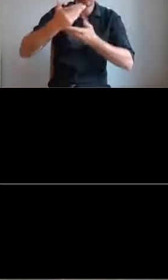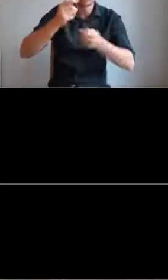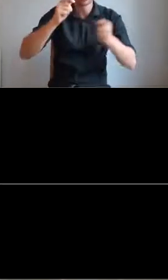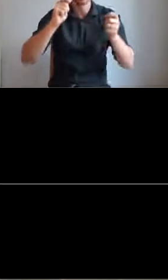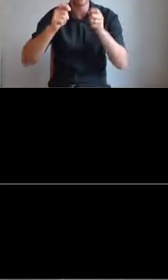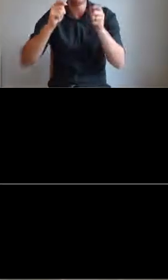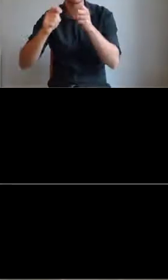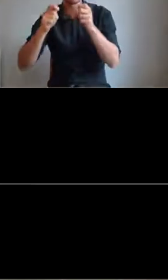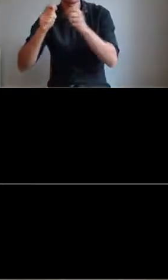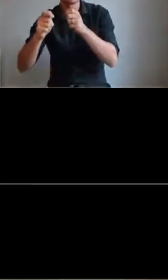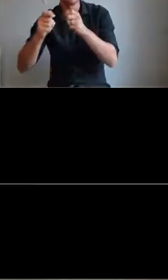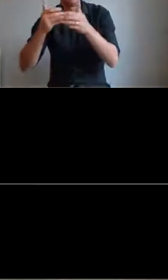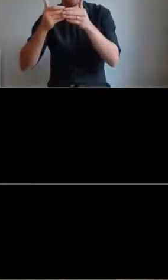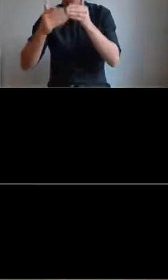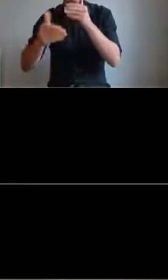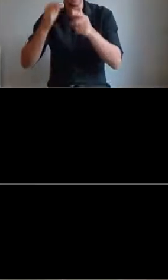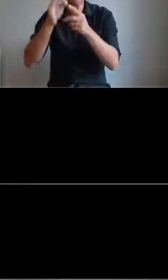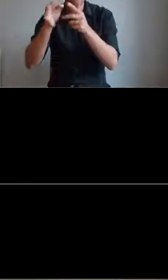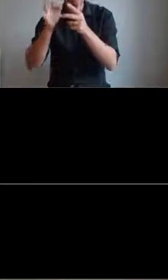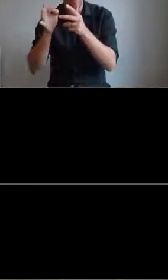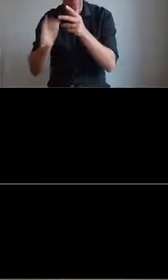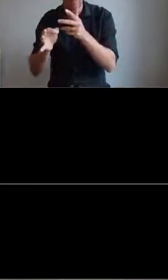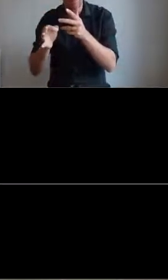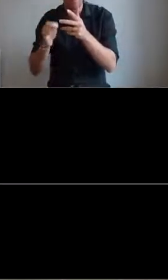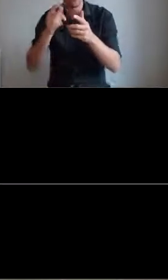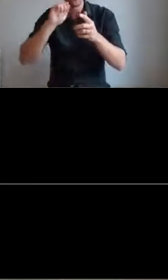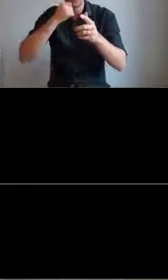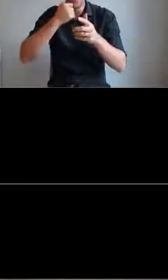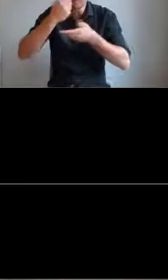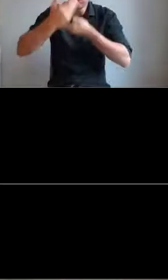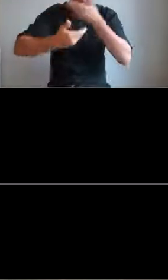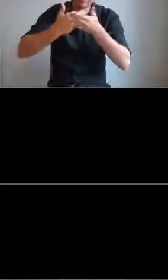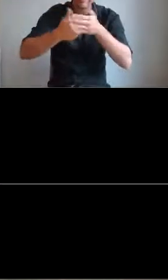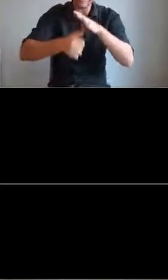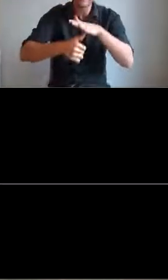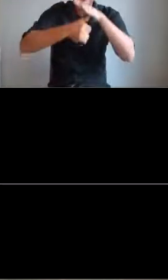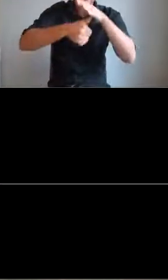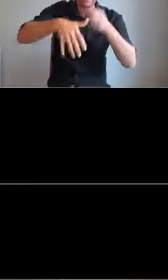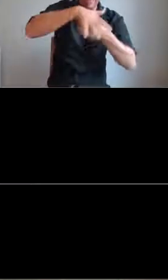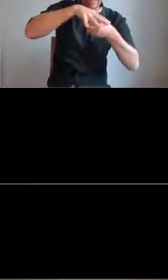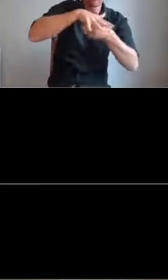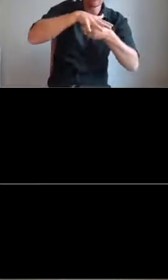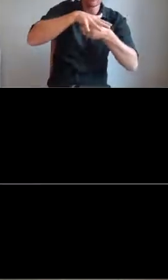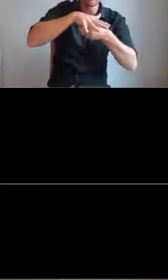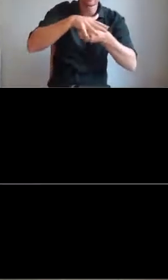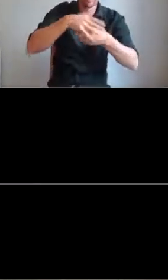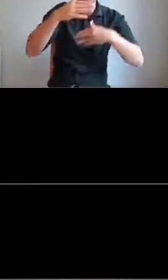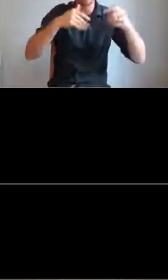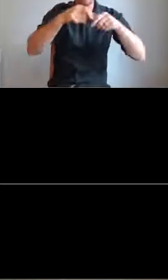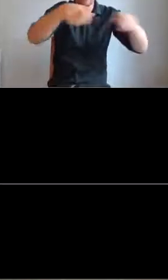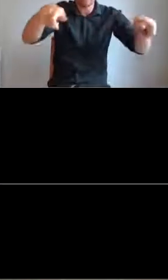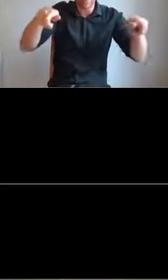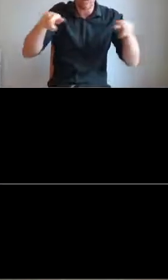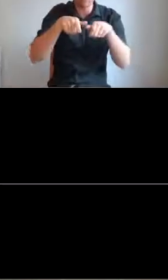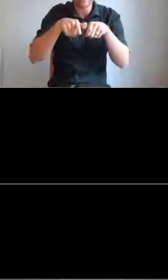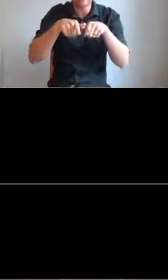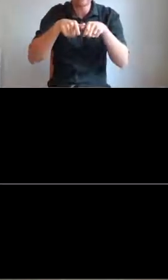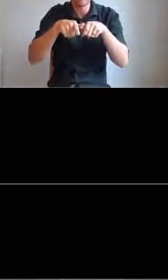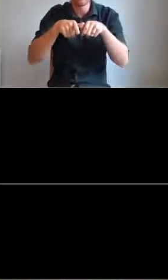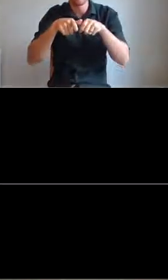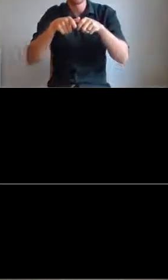We'll start off by covering some key themes regarding the development boundary, the environmental impacts, landscaping and